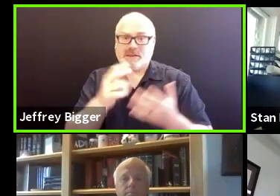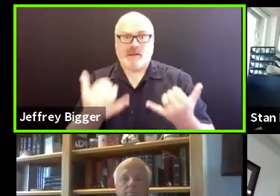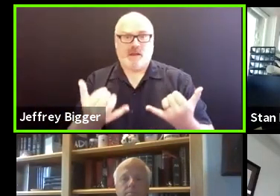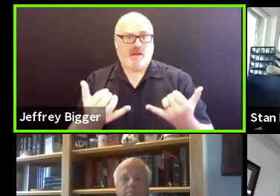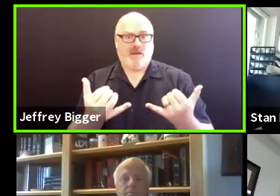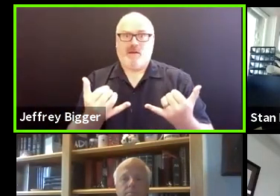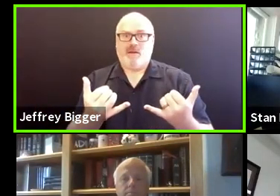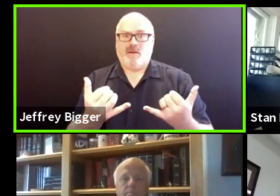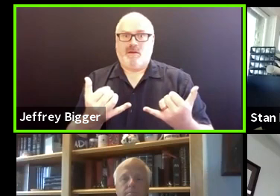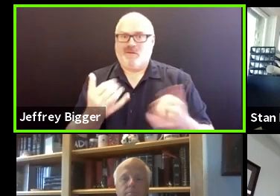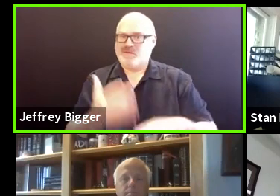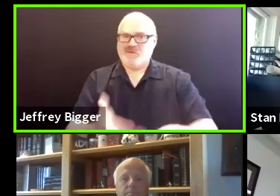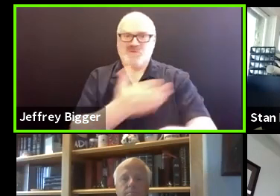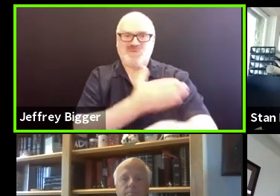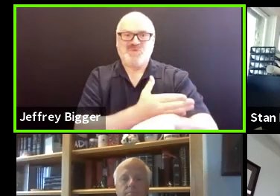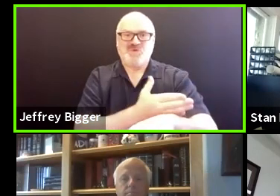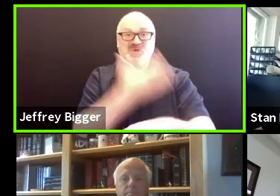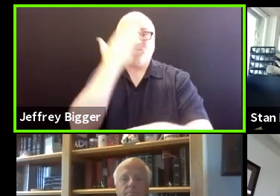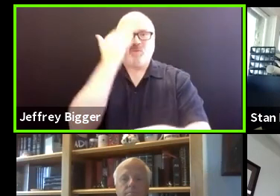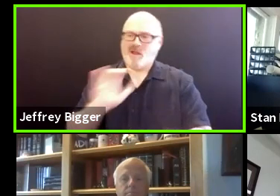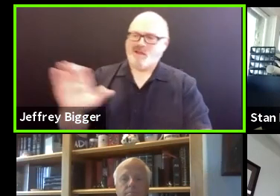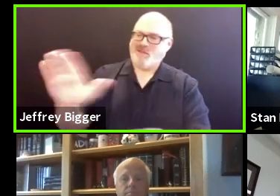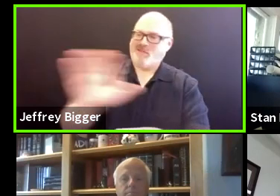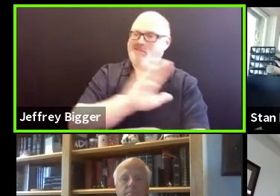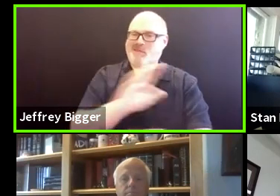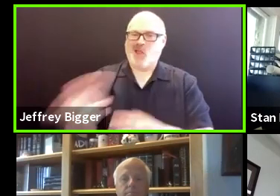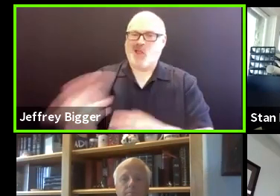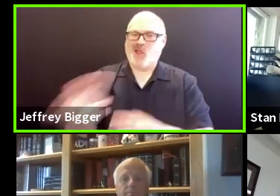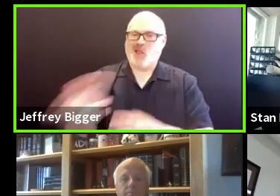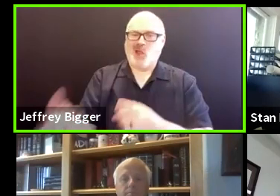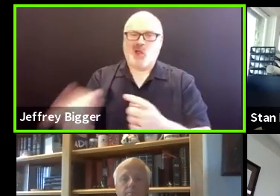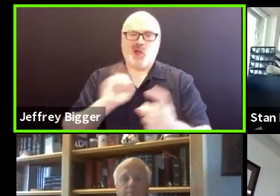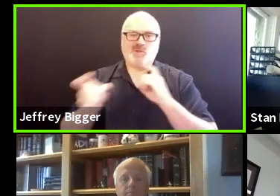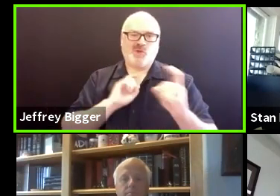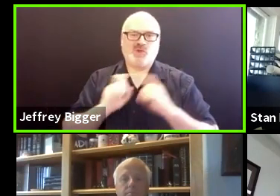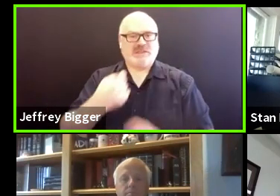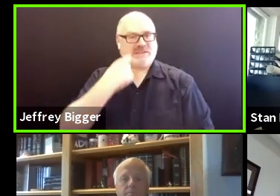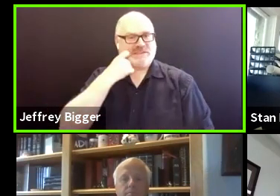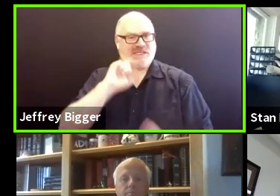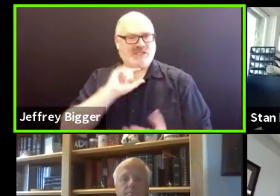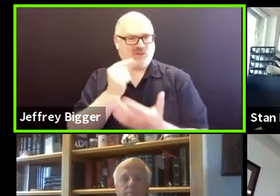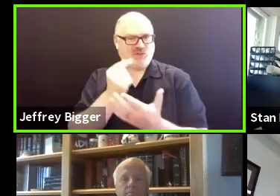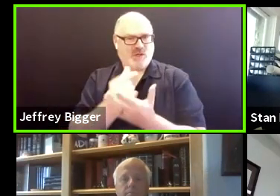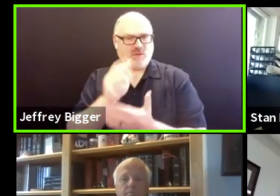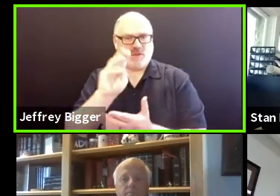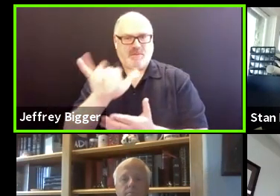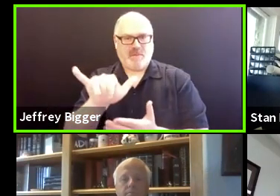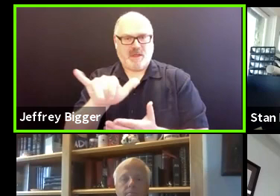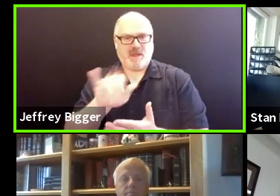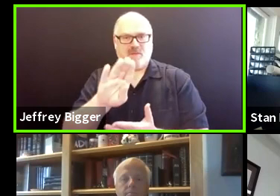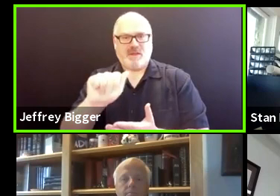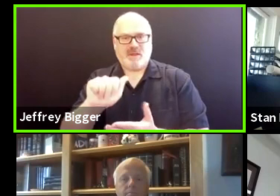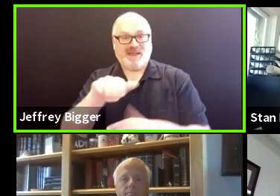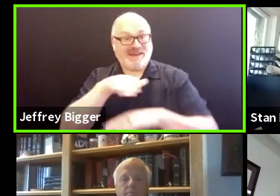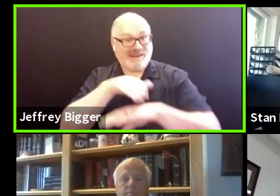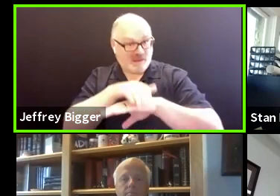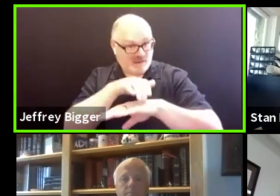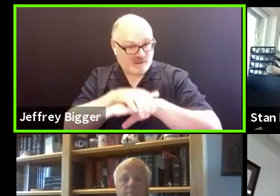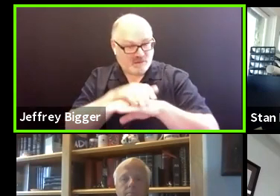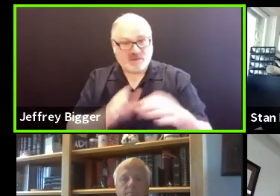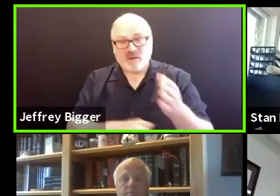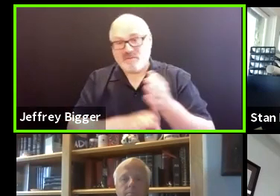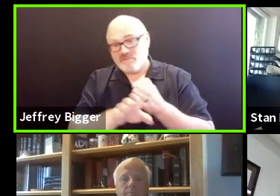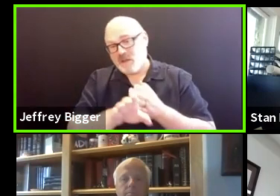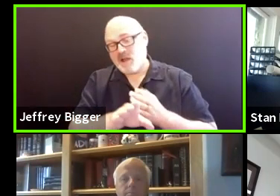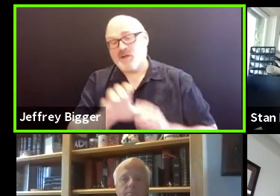much better because of that. Malika just graduated in May with a Bachelor's of Arts in English and minors in sociology